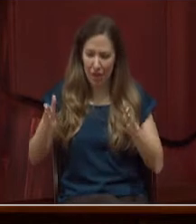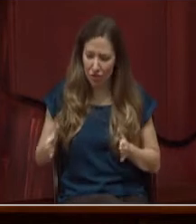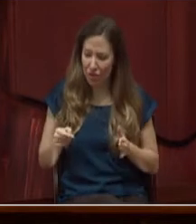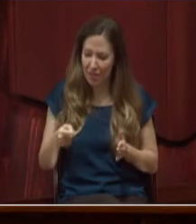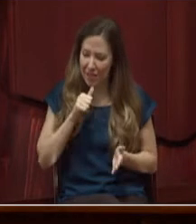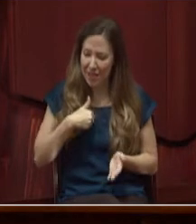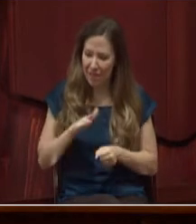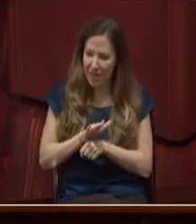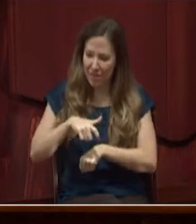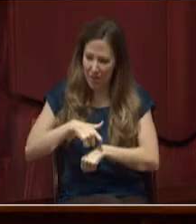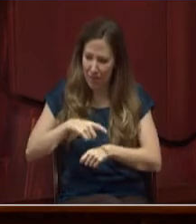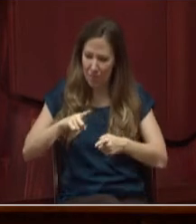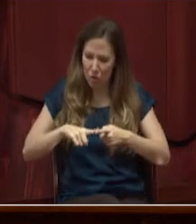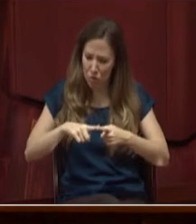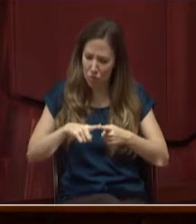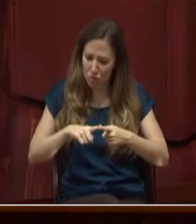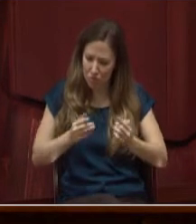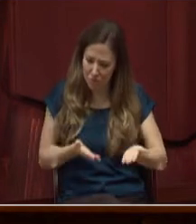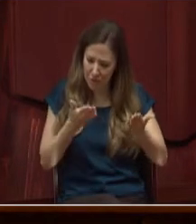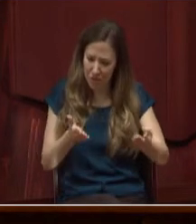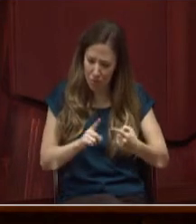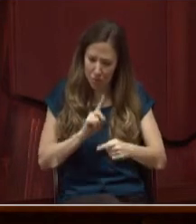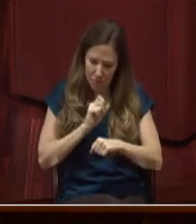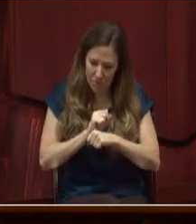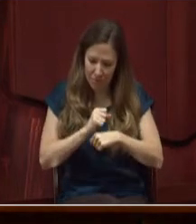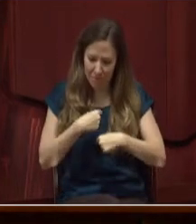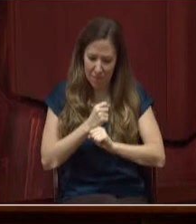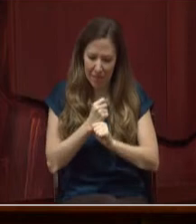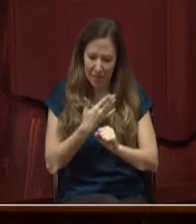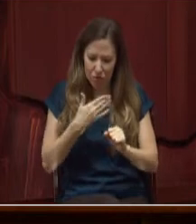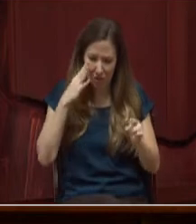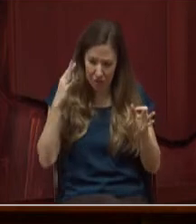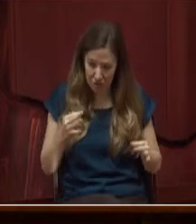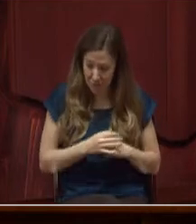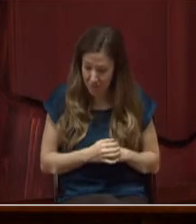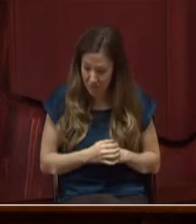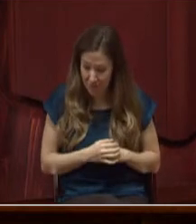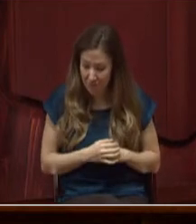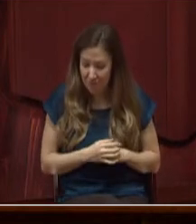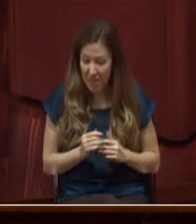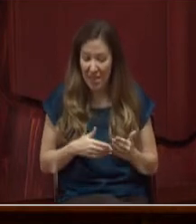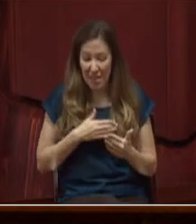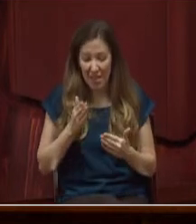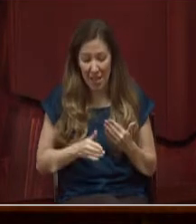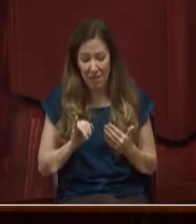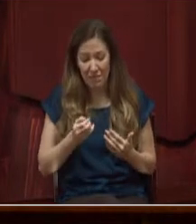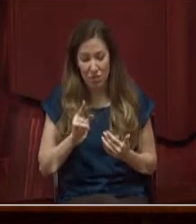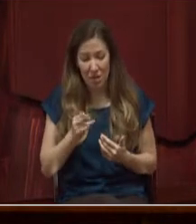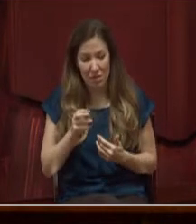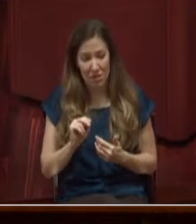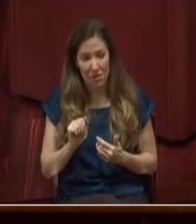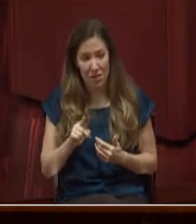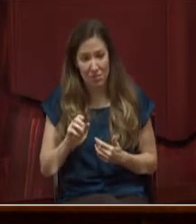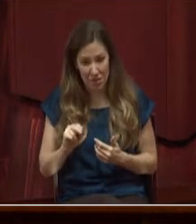devote to strategic decision-makings. And in the end of the Johnson administration, a lot of their decisions was made by a